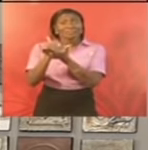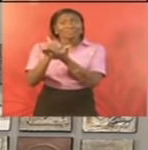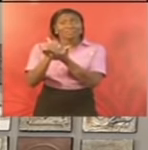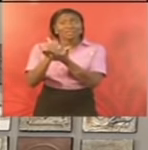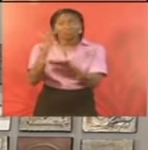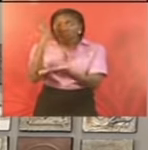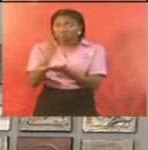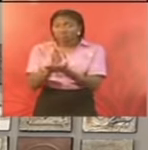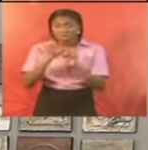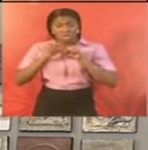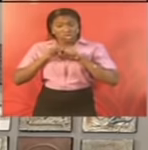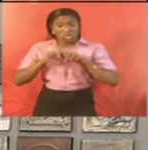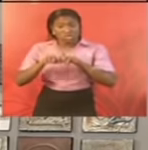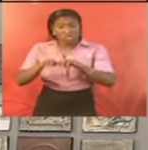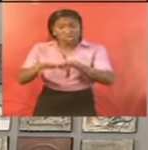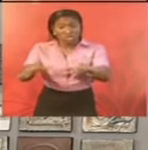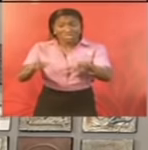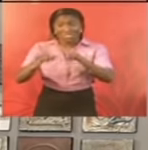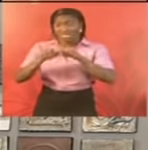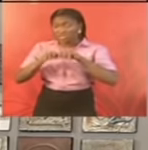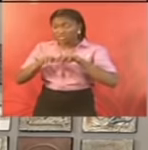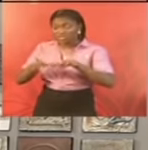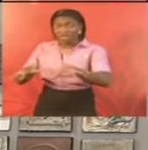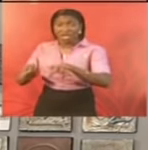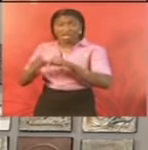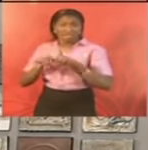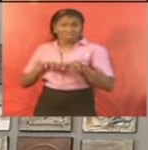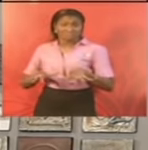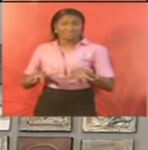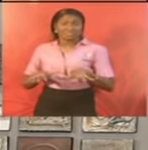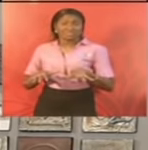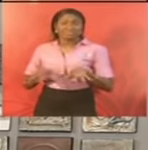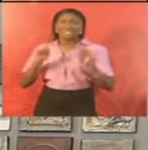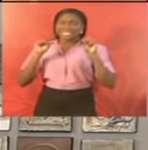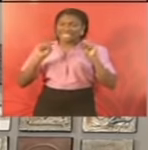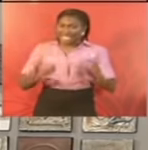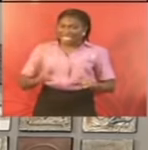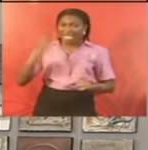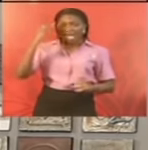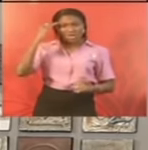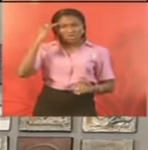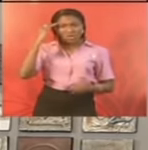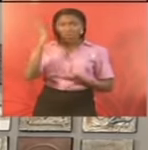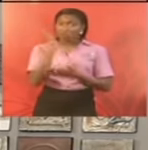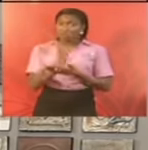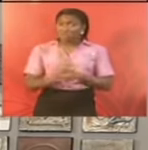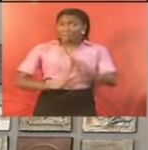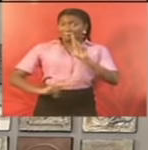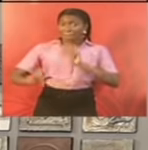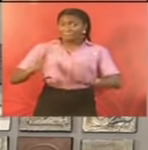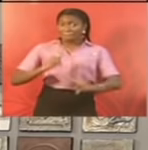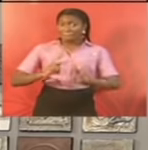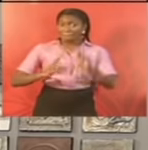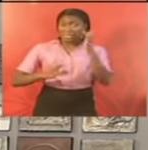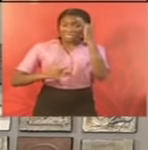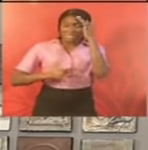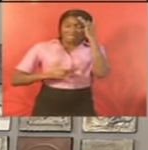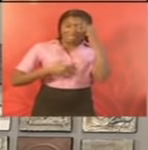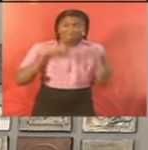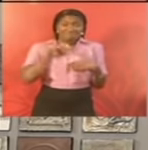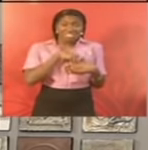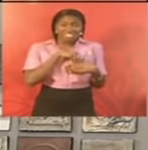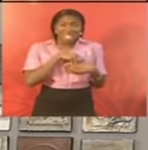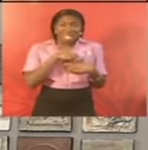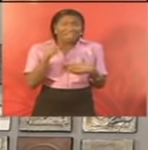uncontrolled spread from known positives. We do acknowledge that there will be people with mild illness that may not ever show up, and that